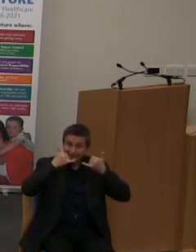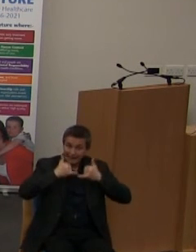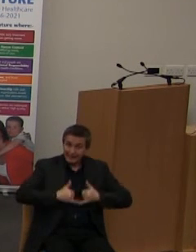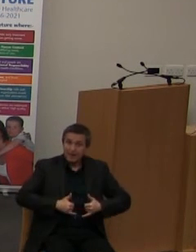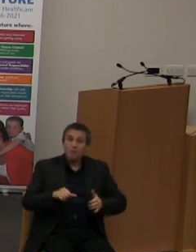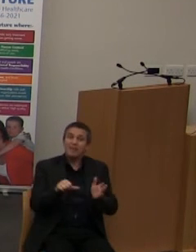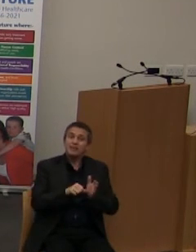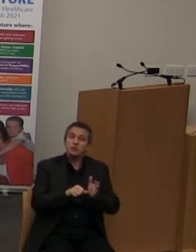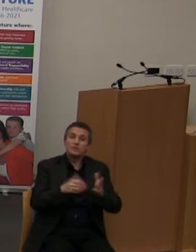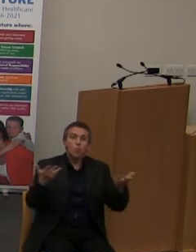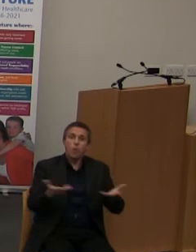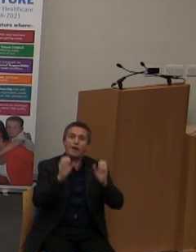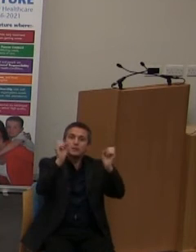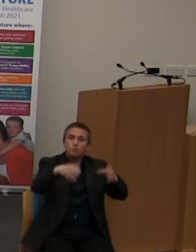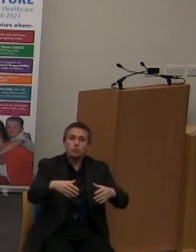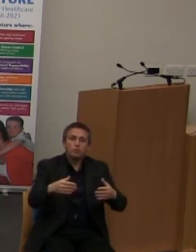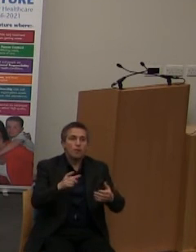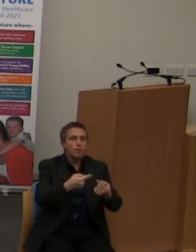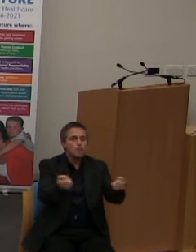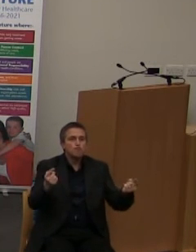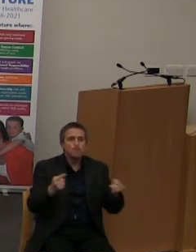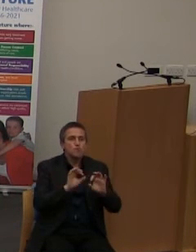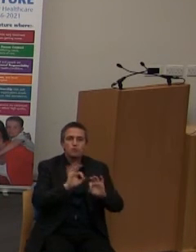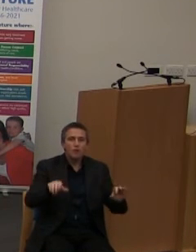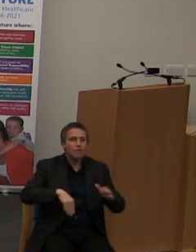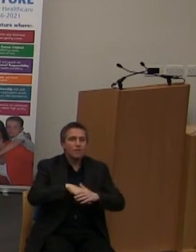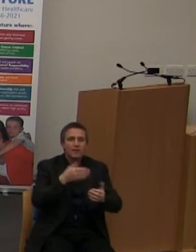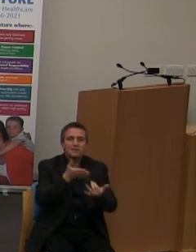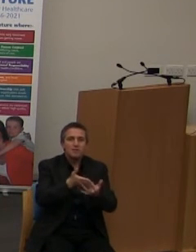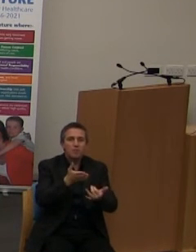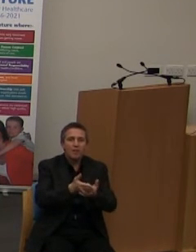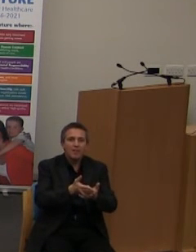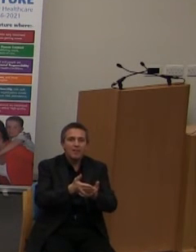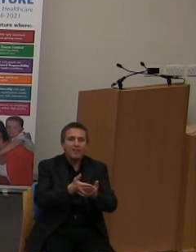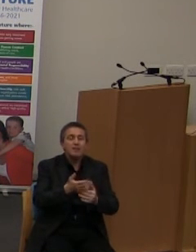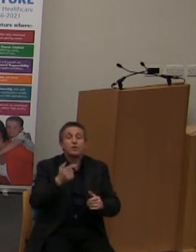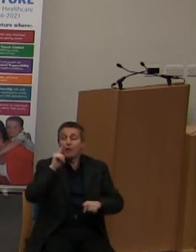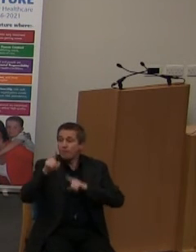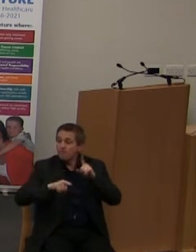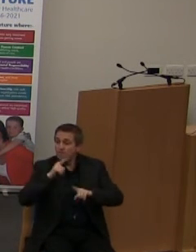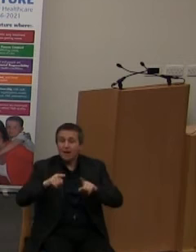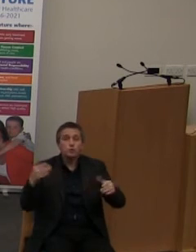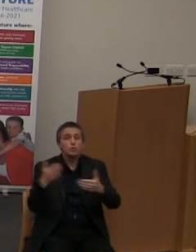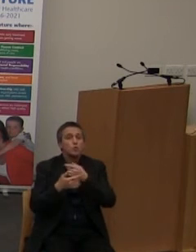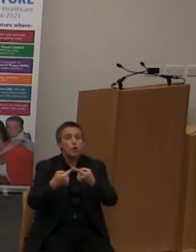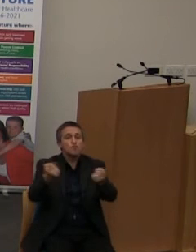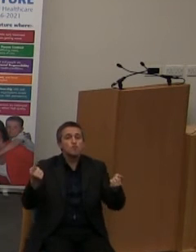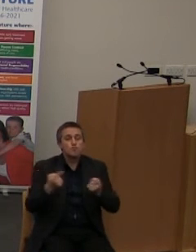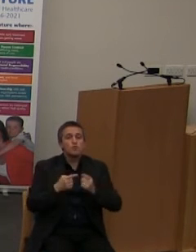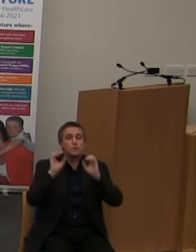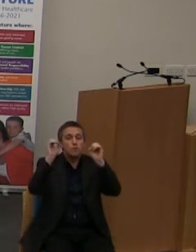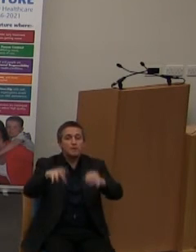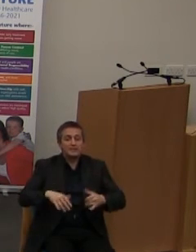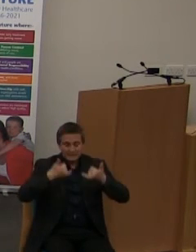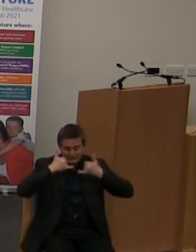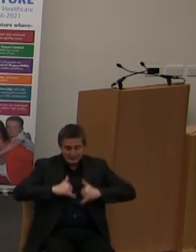of the scanner is the room is not as accessible as we would want it to be, and we found an alternative place to resite the room. We have people